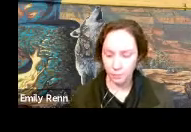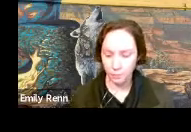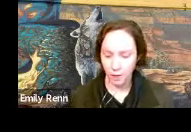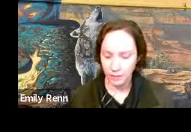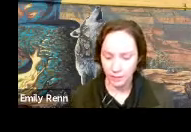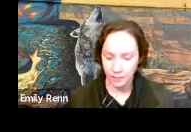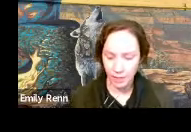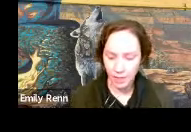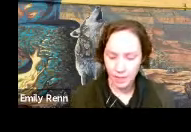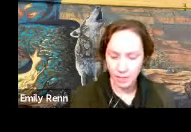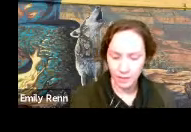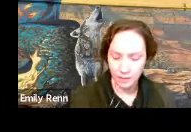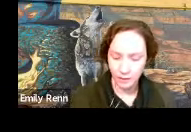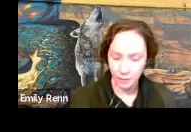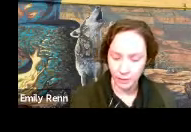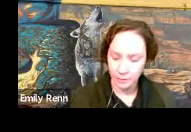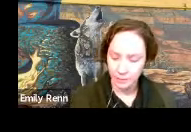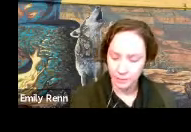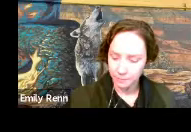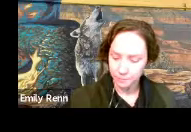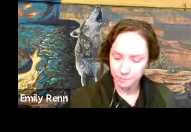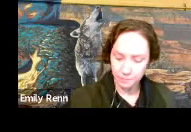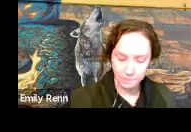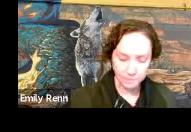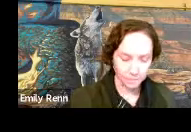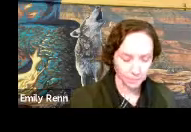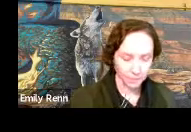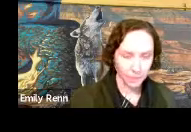recovery process in the Southwest.